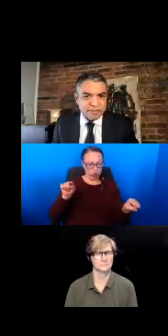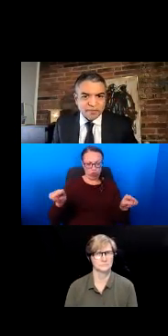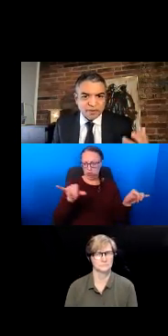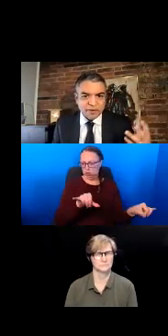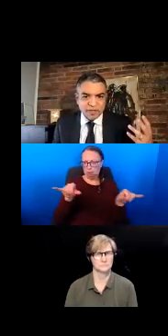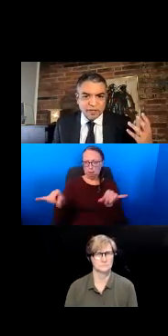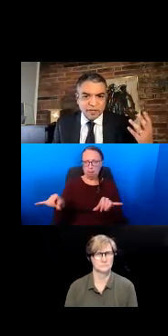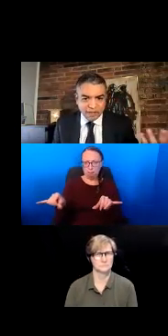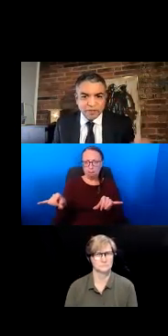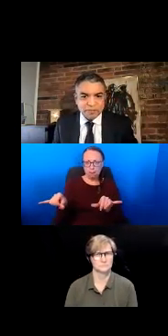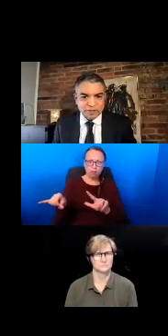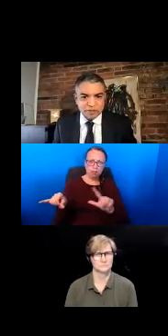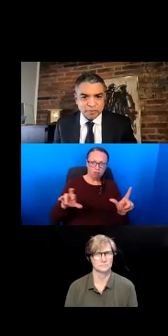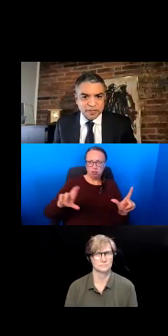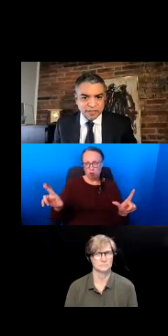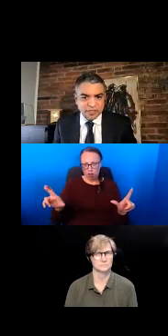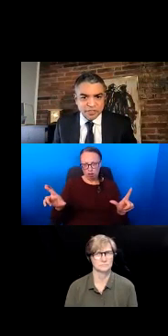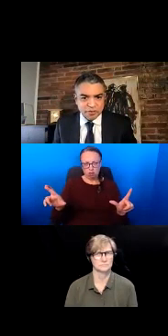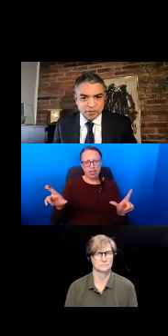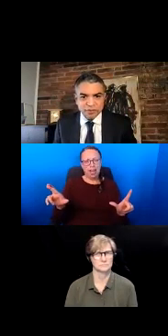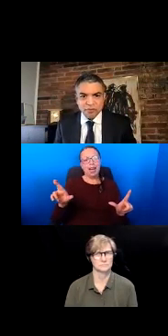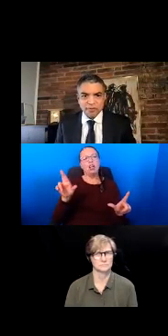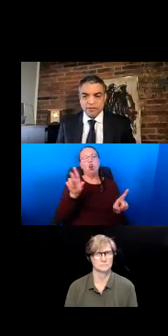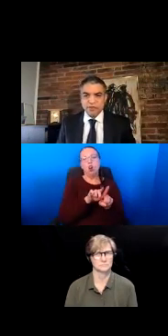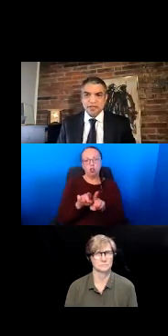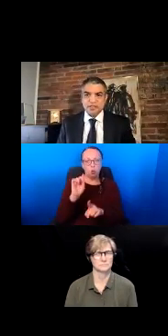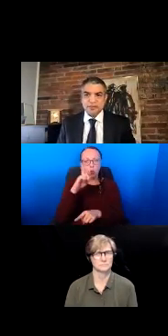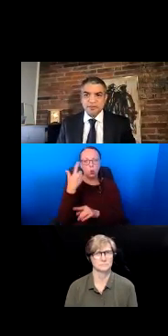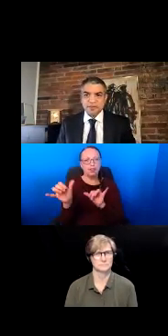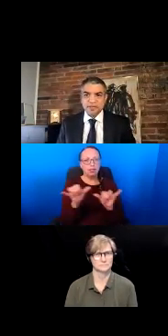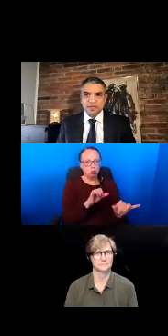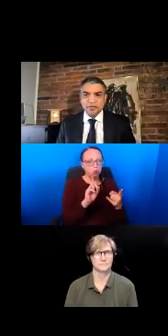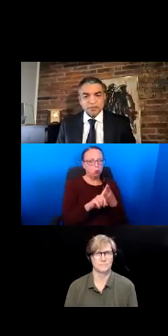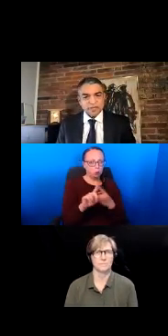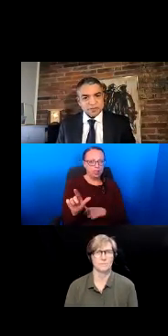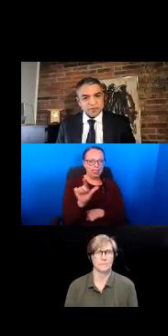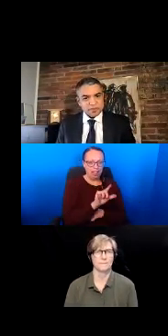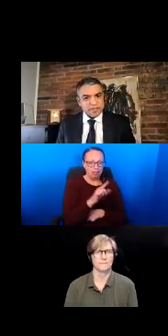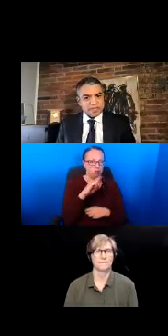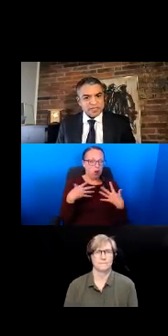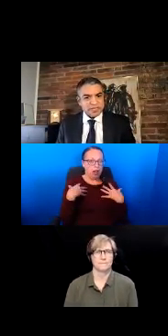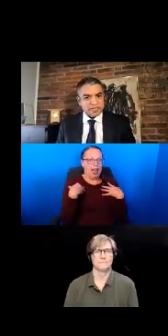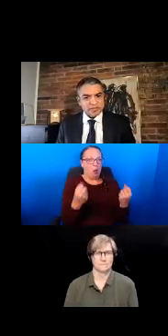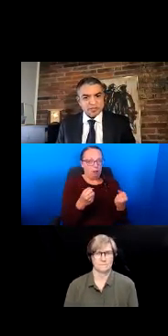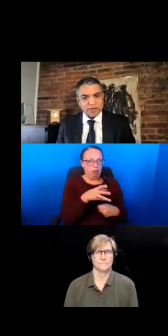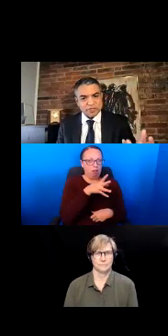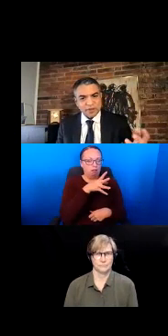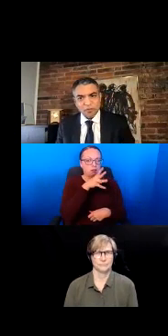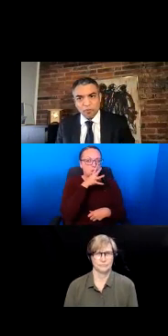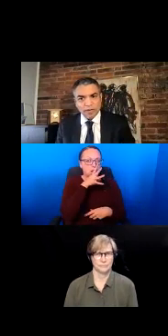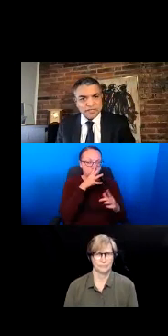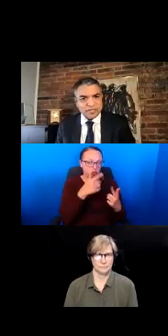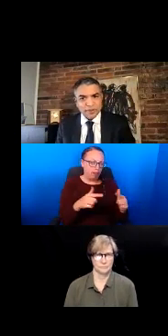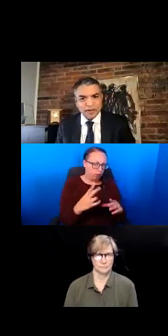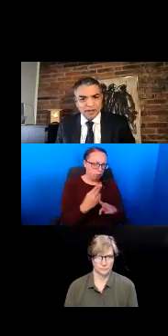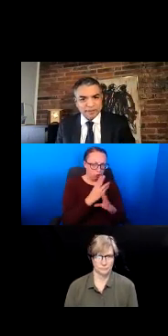left hemisphere healthy speakers would be engaging in order to perform language tasks. Well, this raises a series of questions about